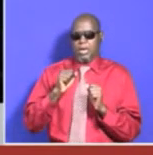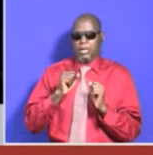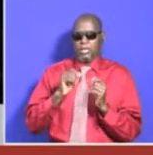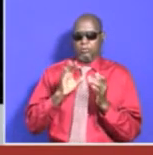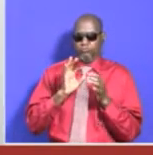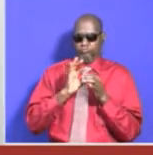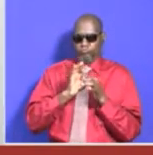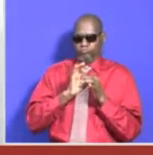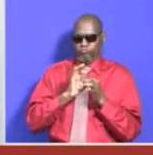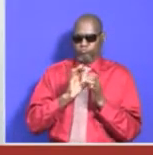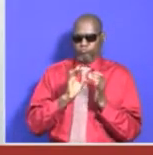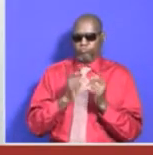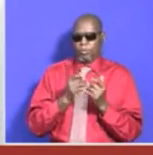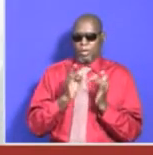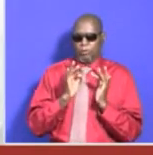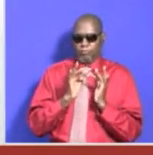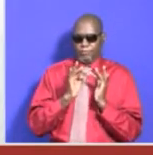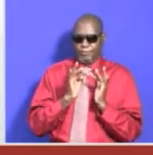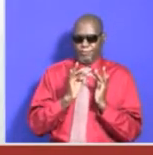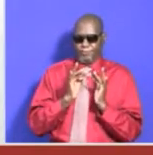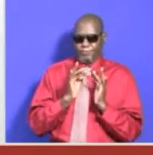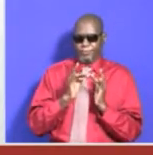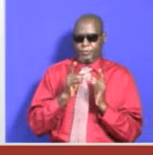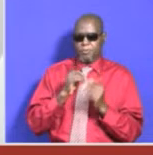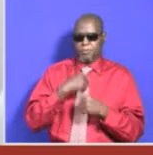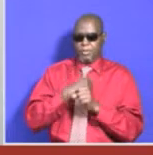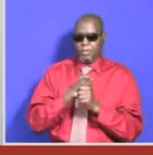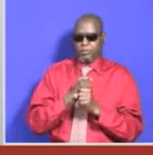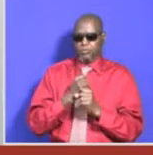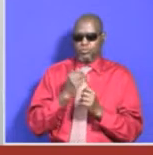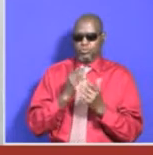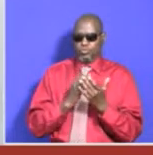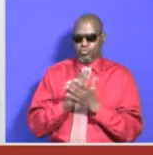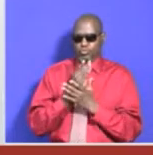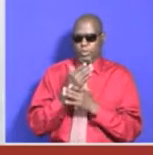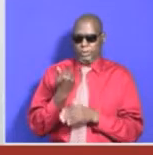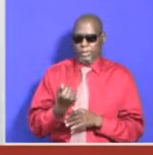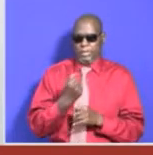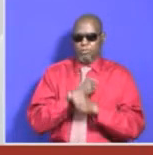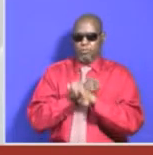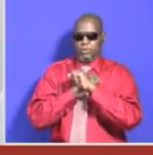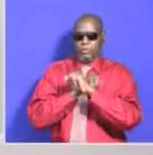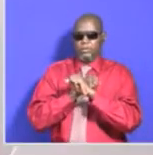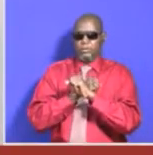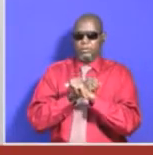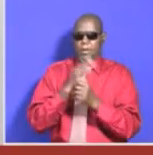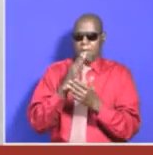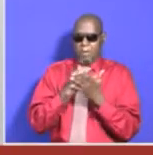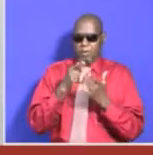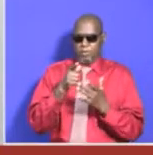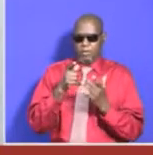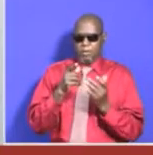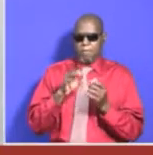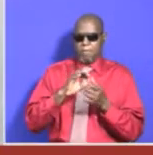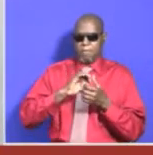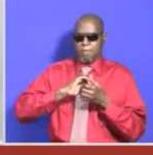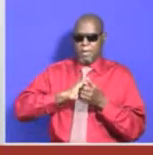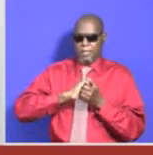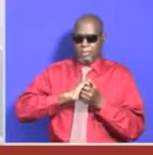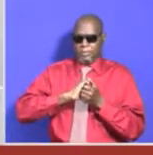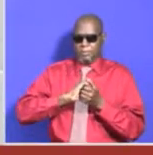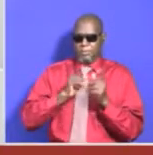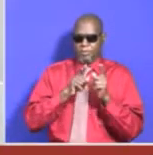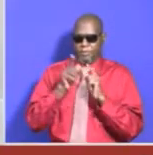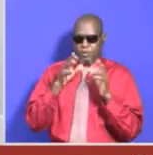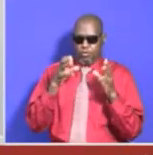to education content, assuring child protection and safeguarding is enforced. As part of the partnership, Safaricom will have been